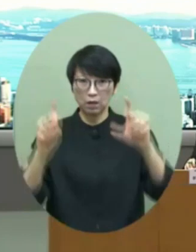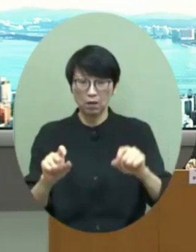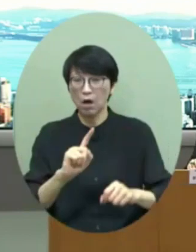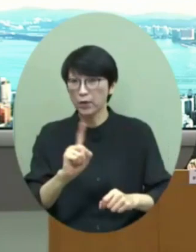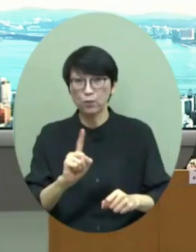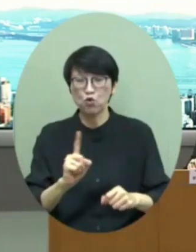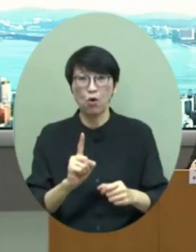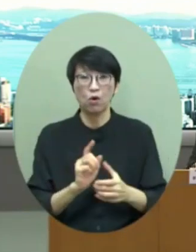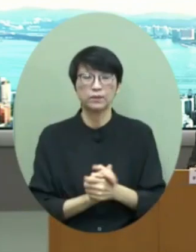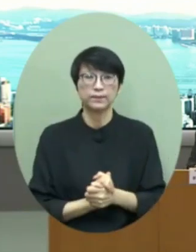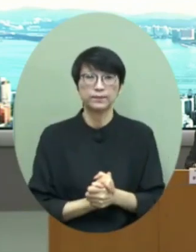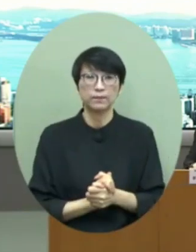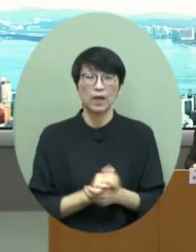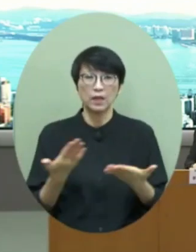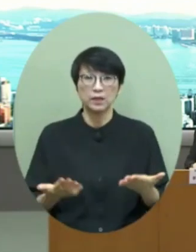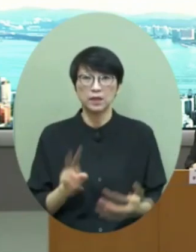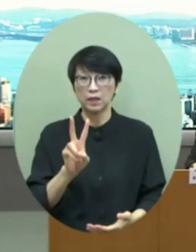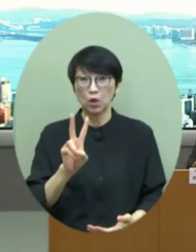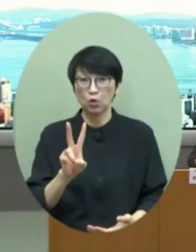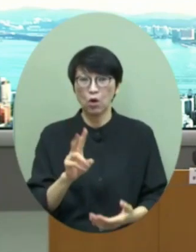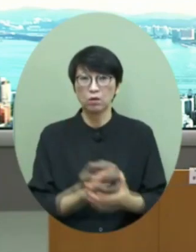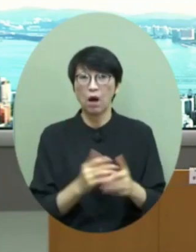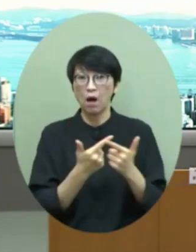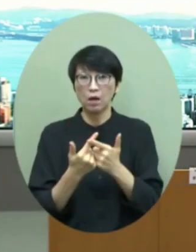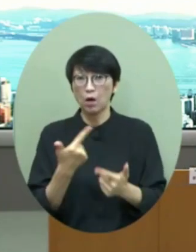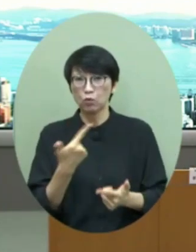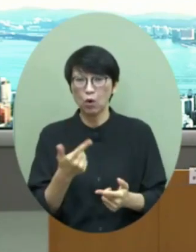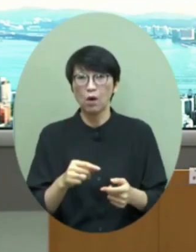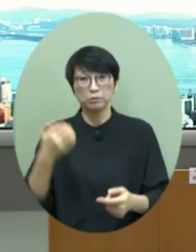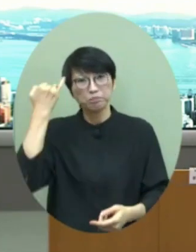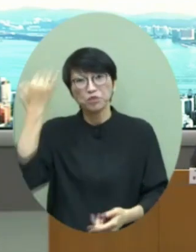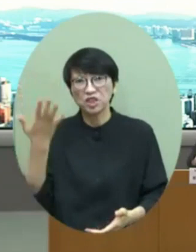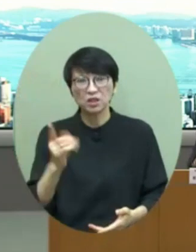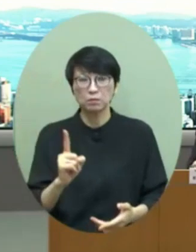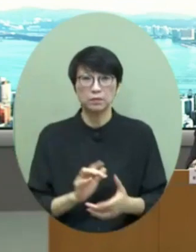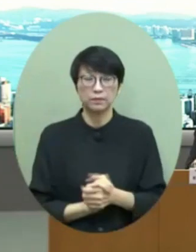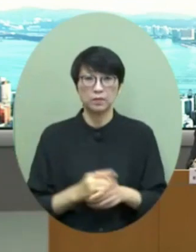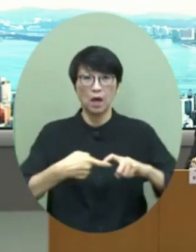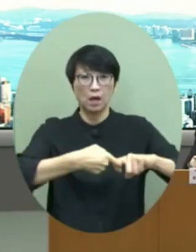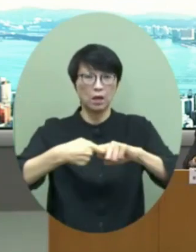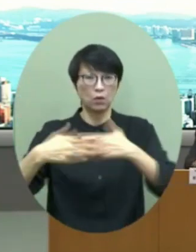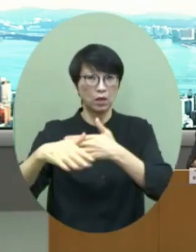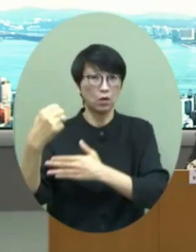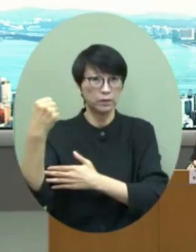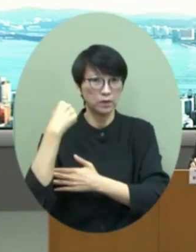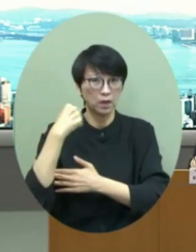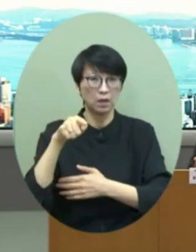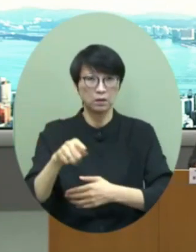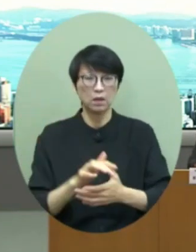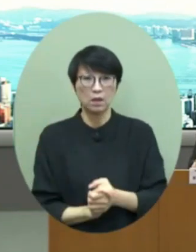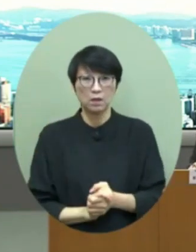want to be law-abiding, but they have to understand the definition of the offences first. There are two controversies.